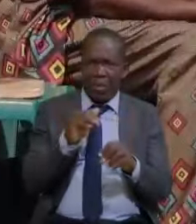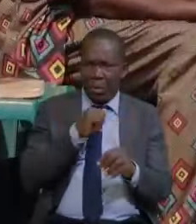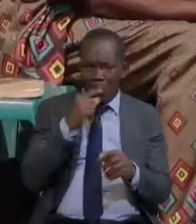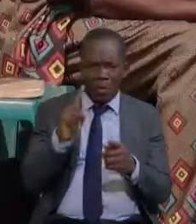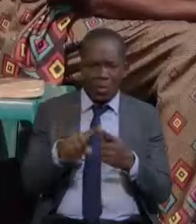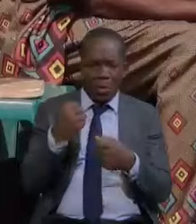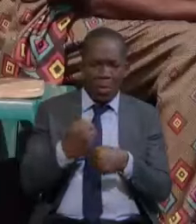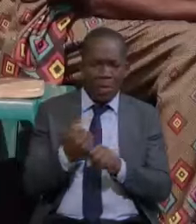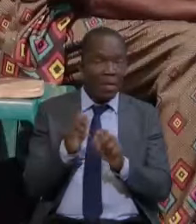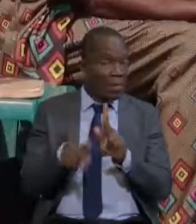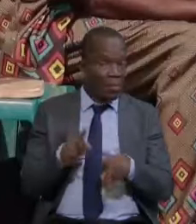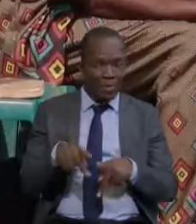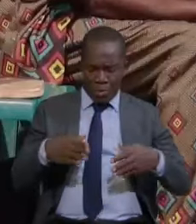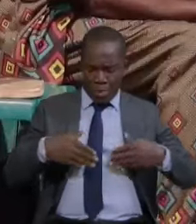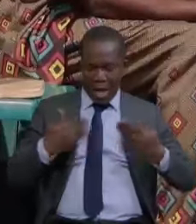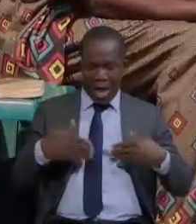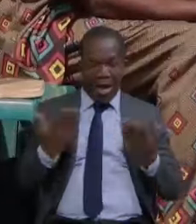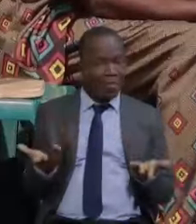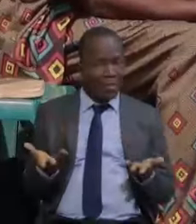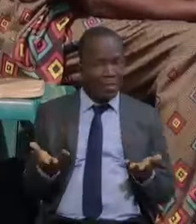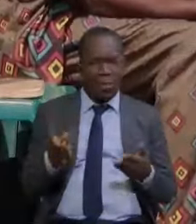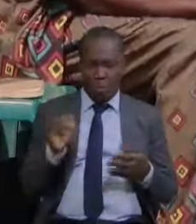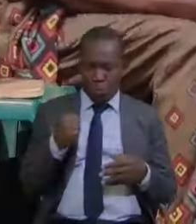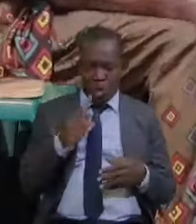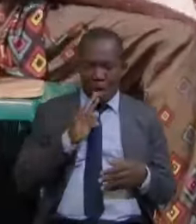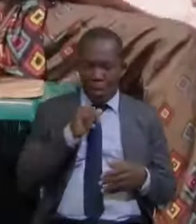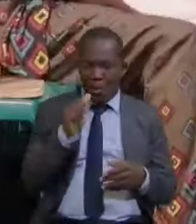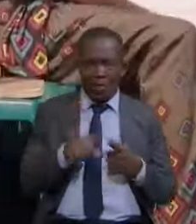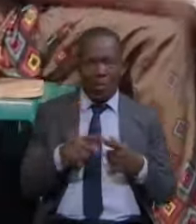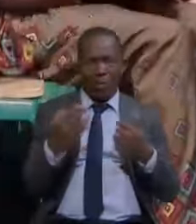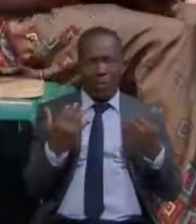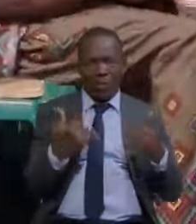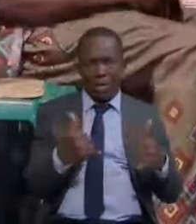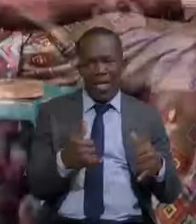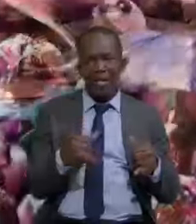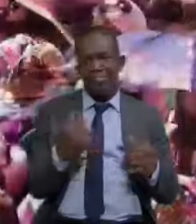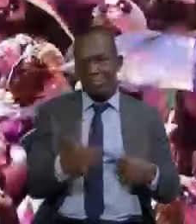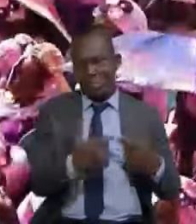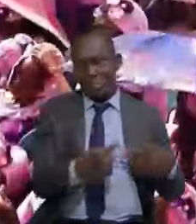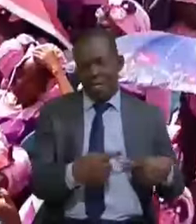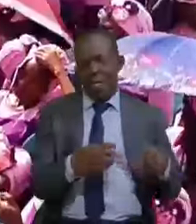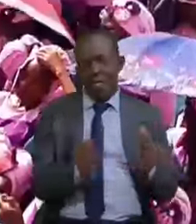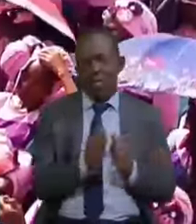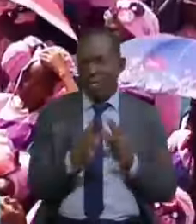playing a game before the audience. He said, as we go, we